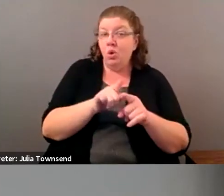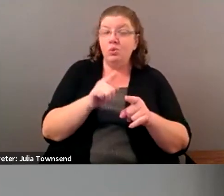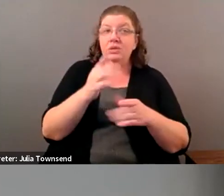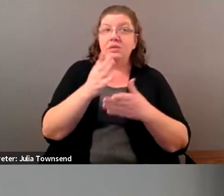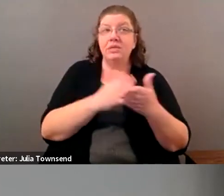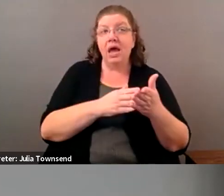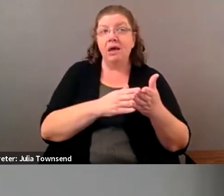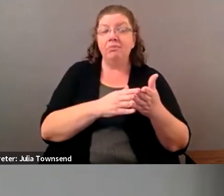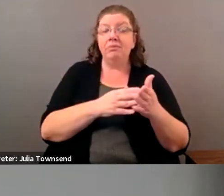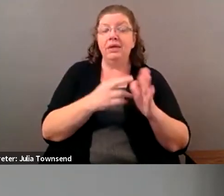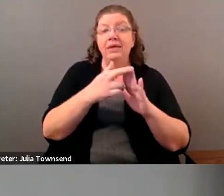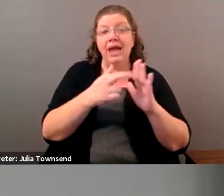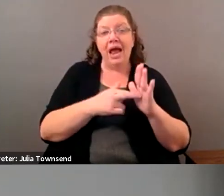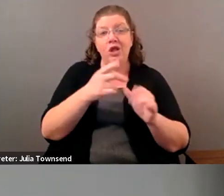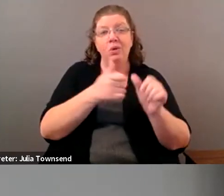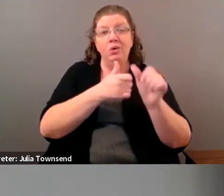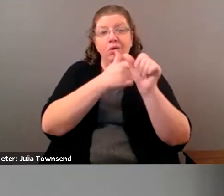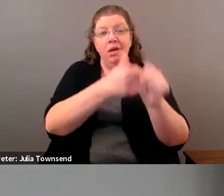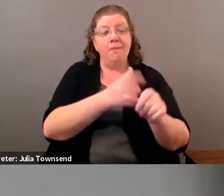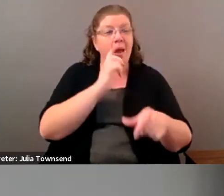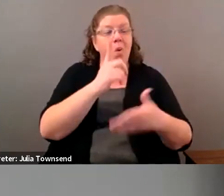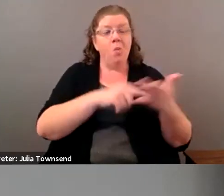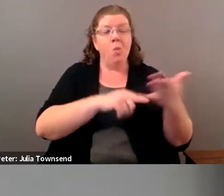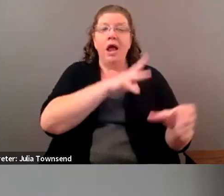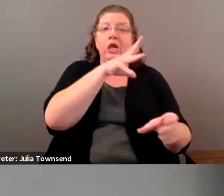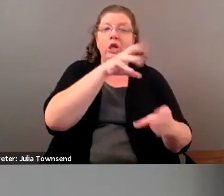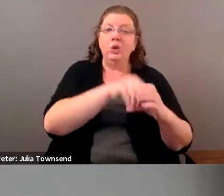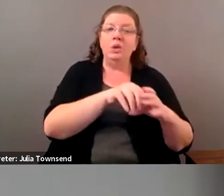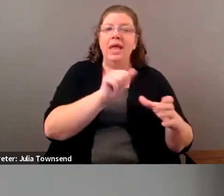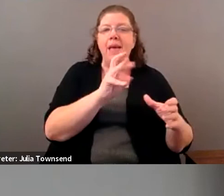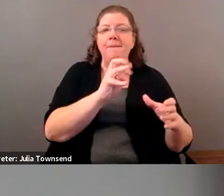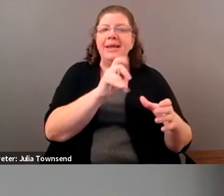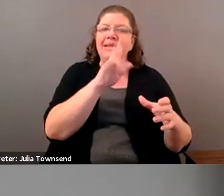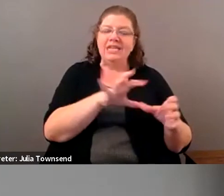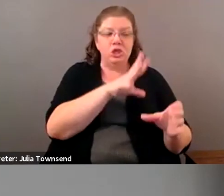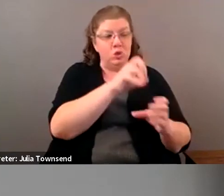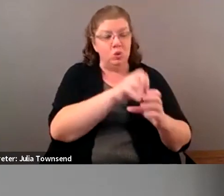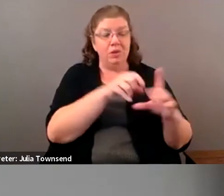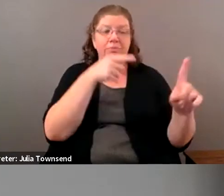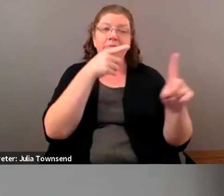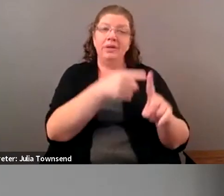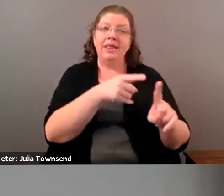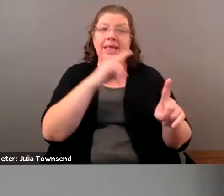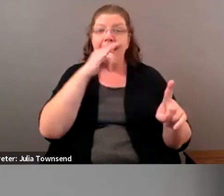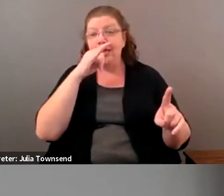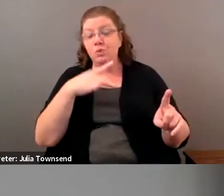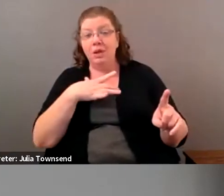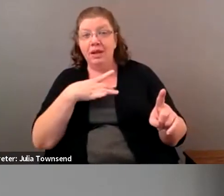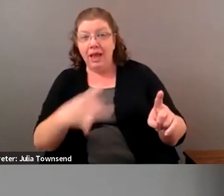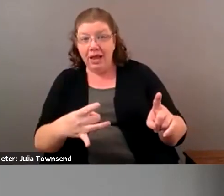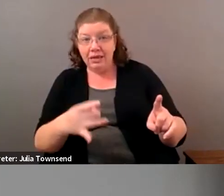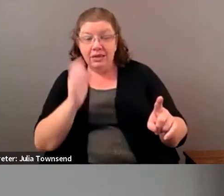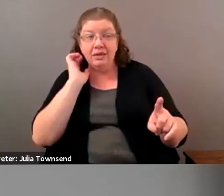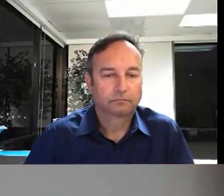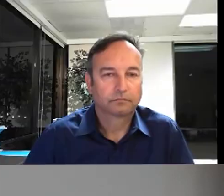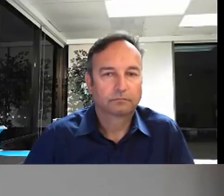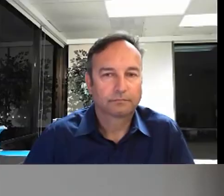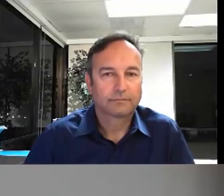go by about the amenities that in particular appeal to kids? And is there a